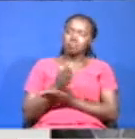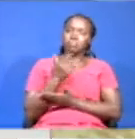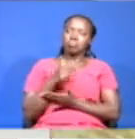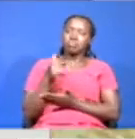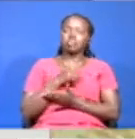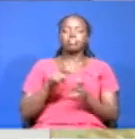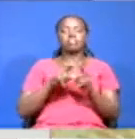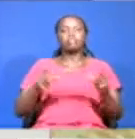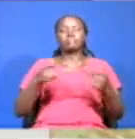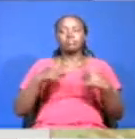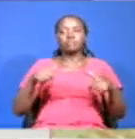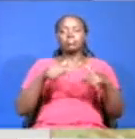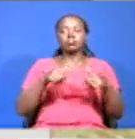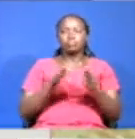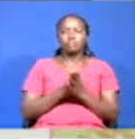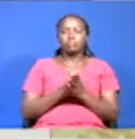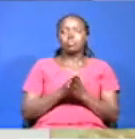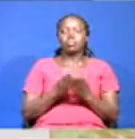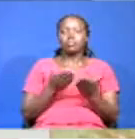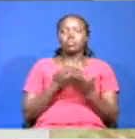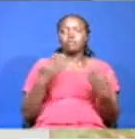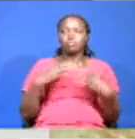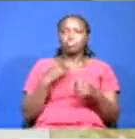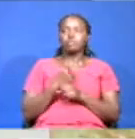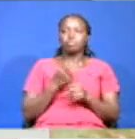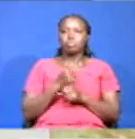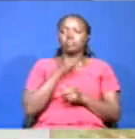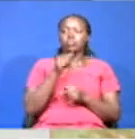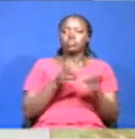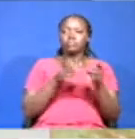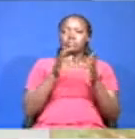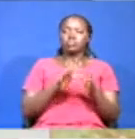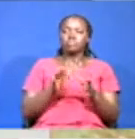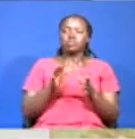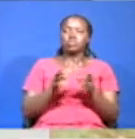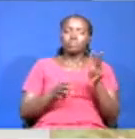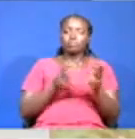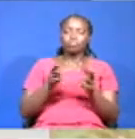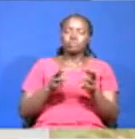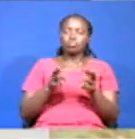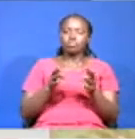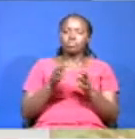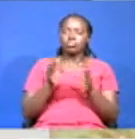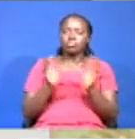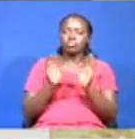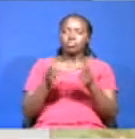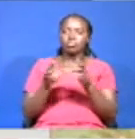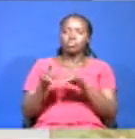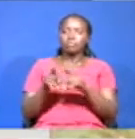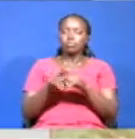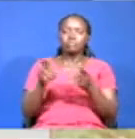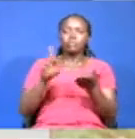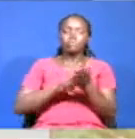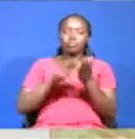mashamba yetu. Those people they are dealing with are not directors of Embakasi Ranching Company according to the registrar